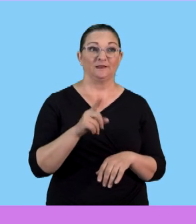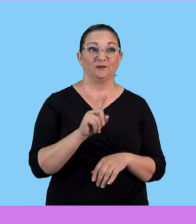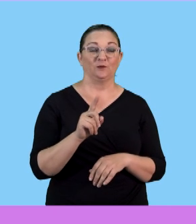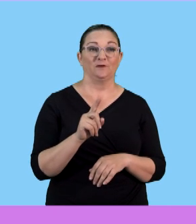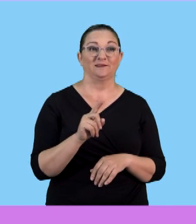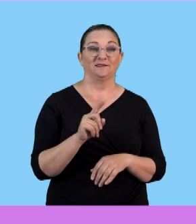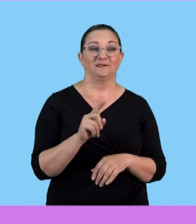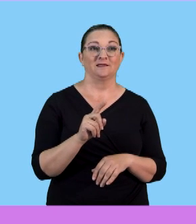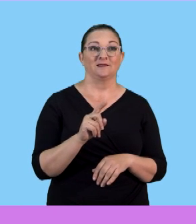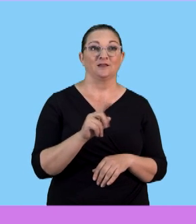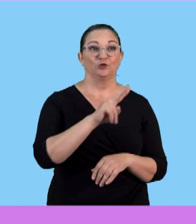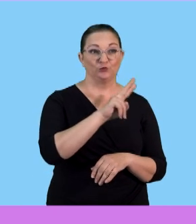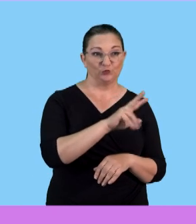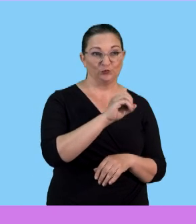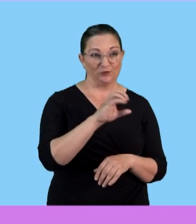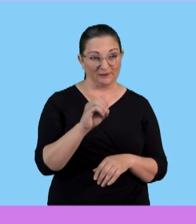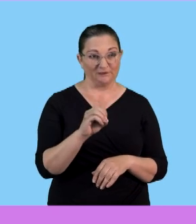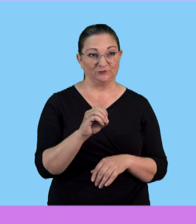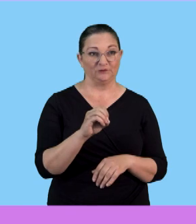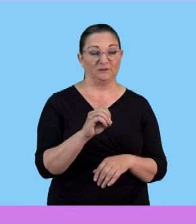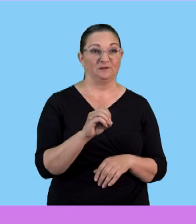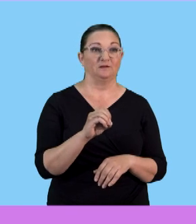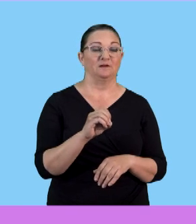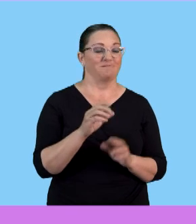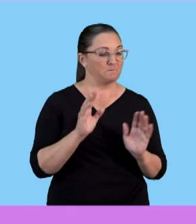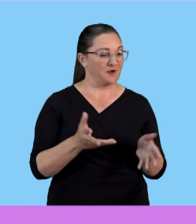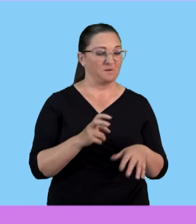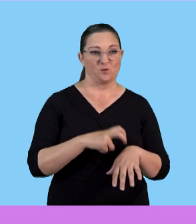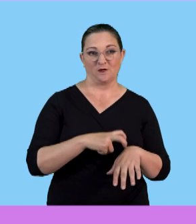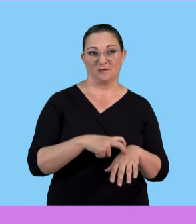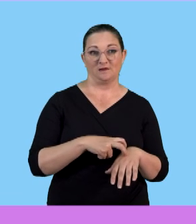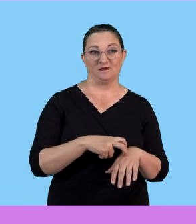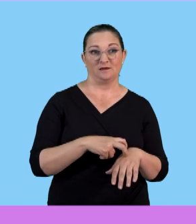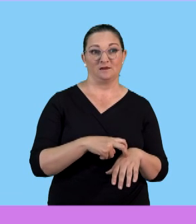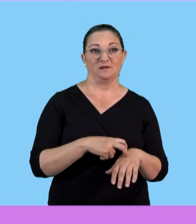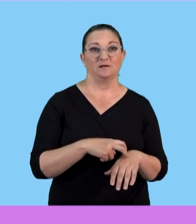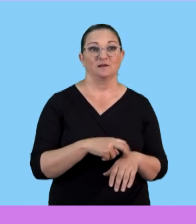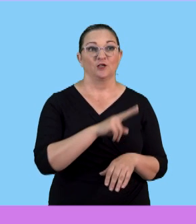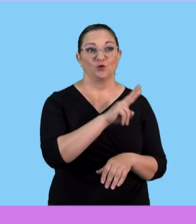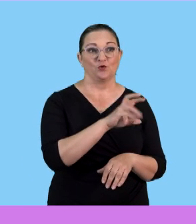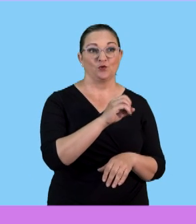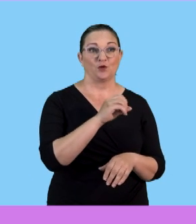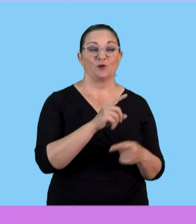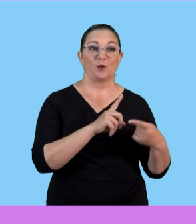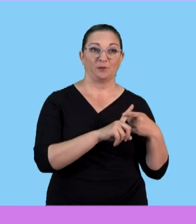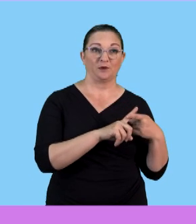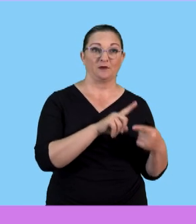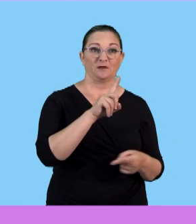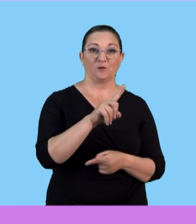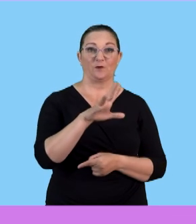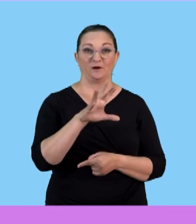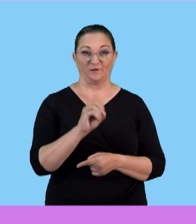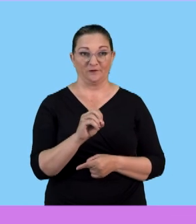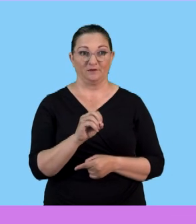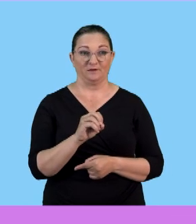we will take only what we need, which is 200. So if you say 200 plus 200